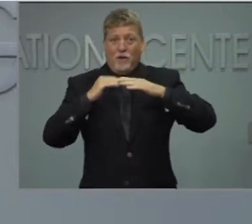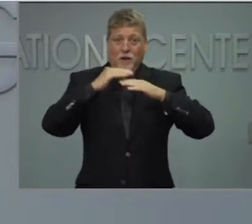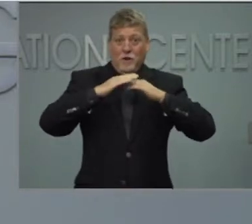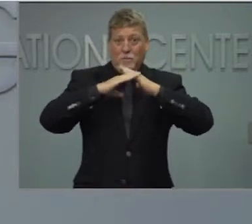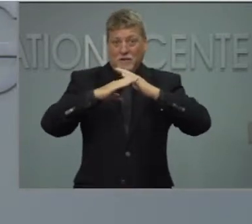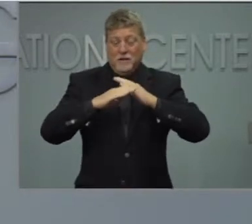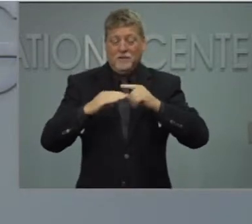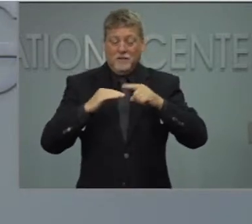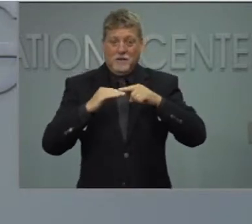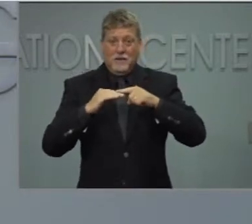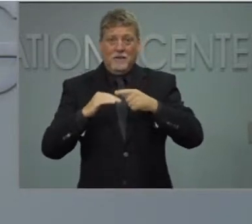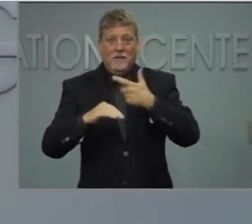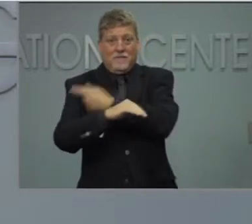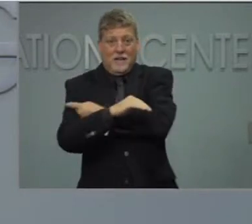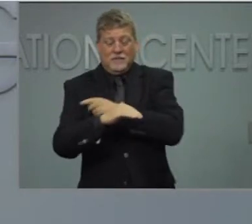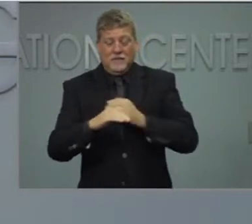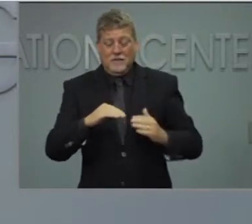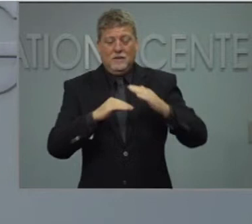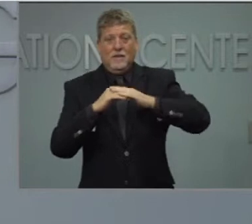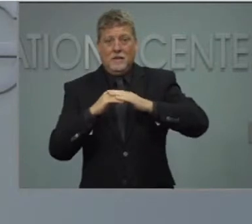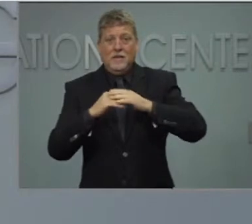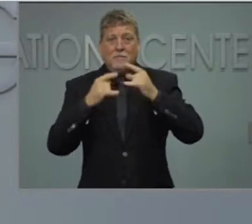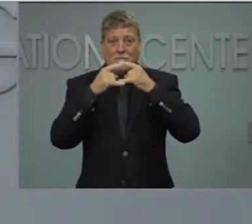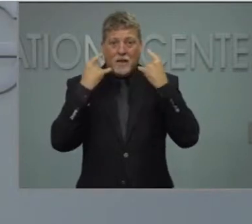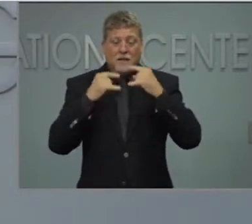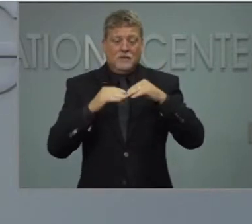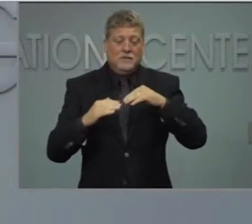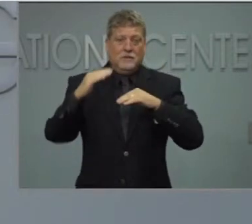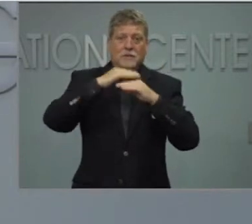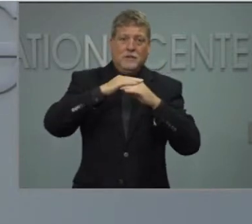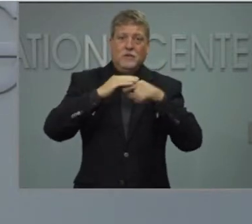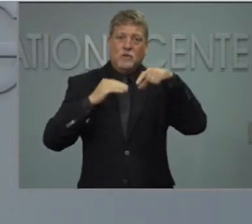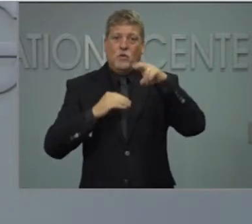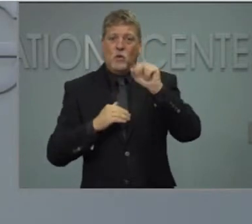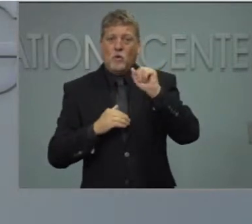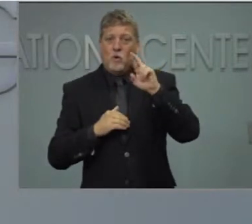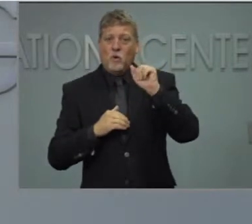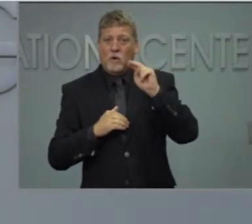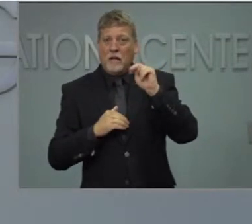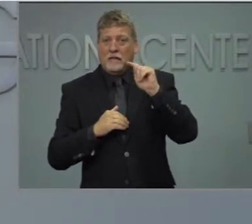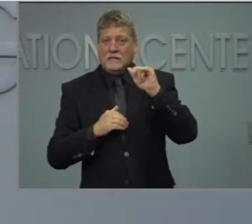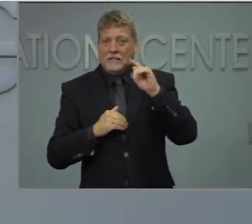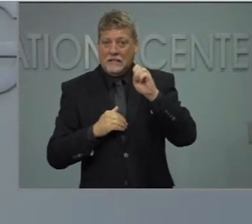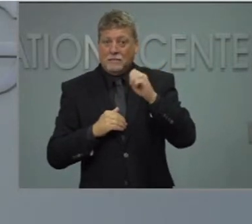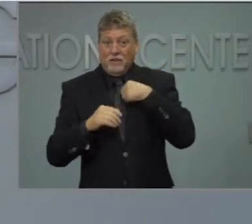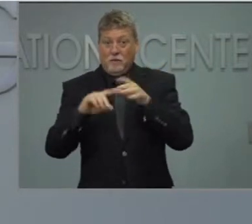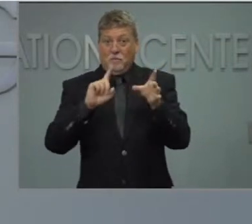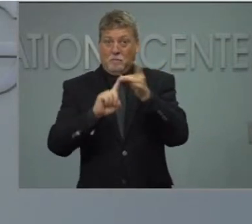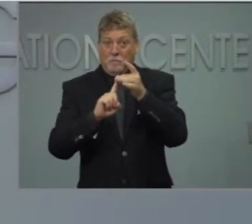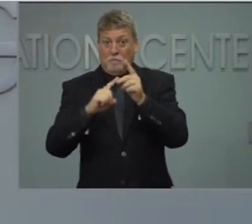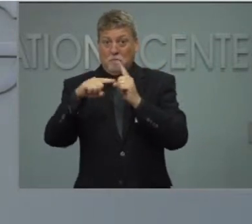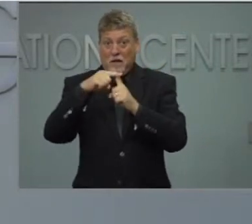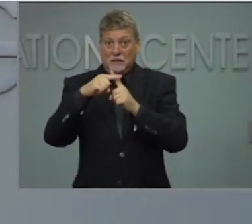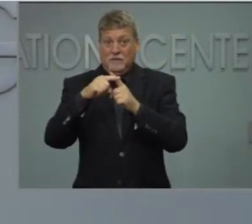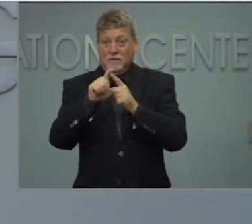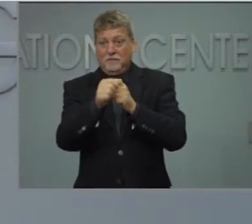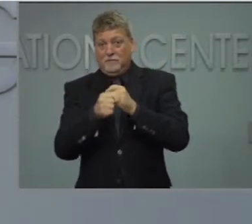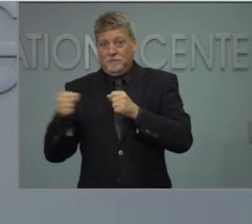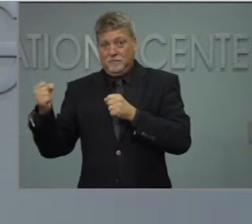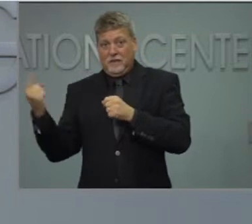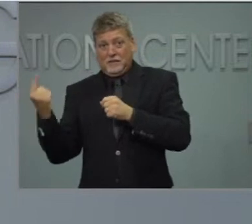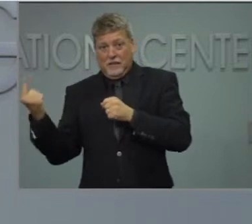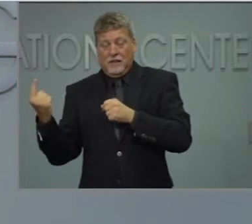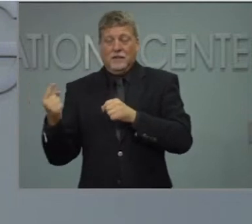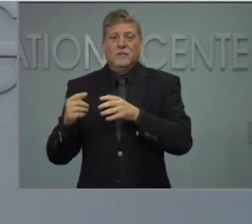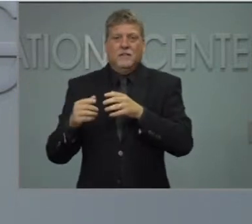masks, testing, the quarantine procedures, all of these things layer together to help protect our students and keep them in our classrooms